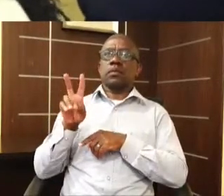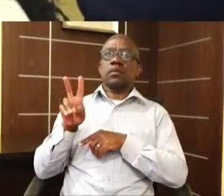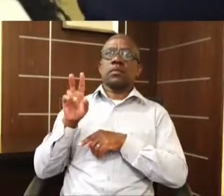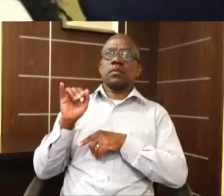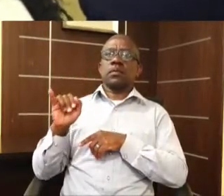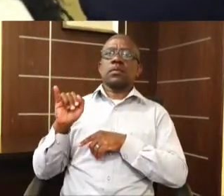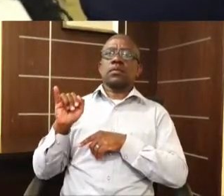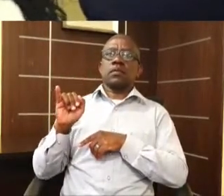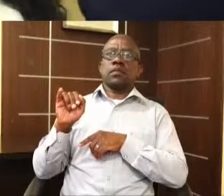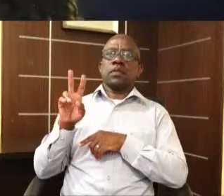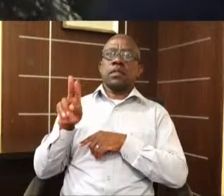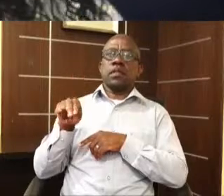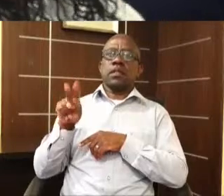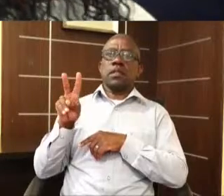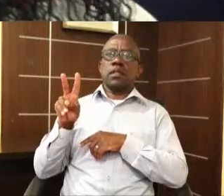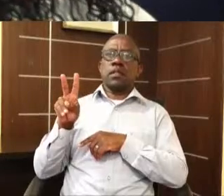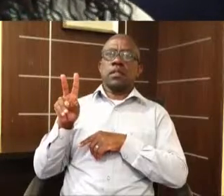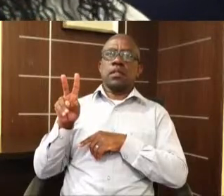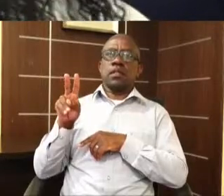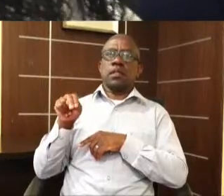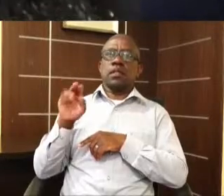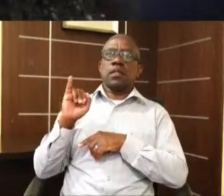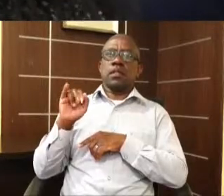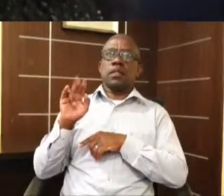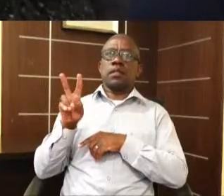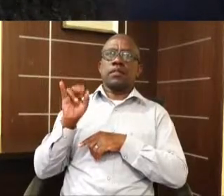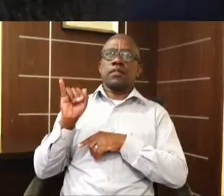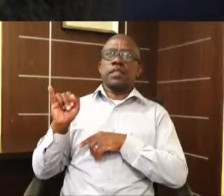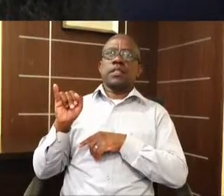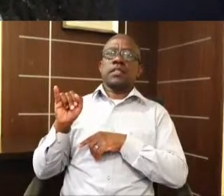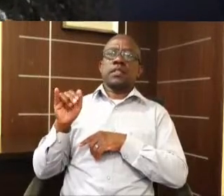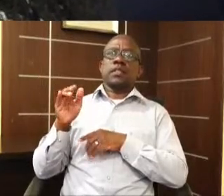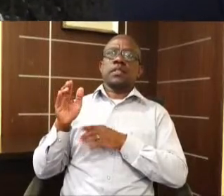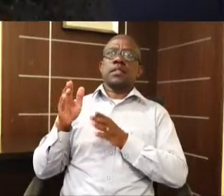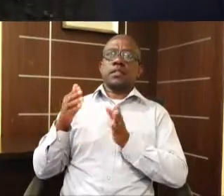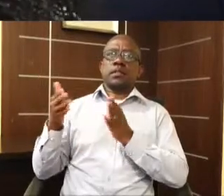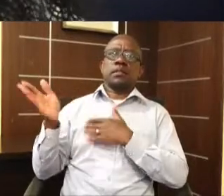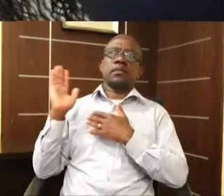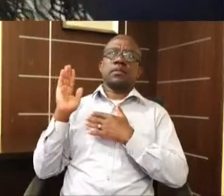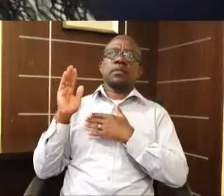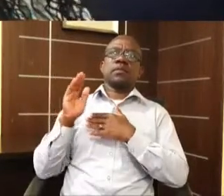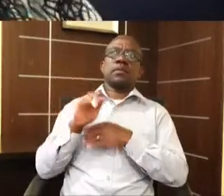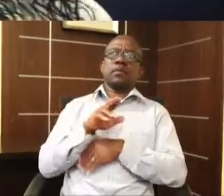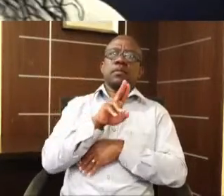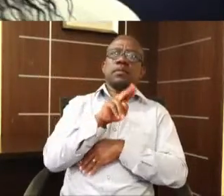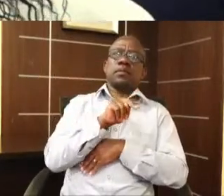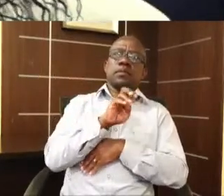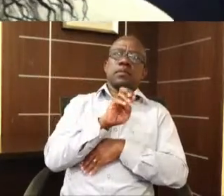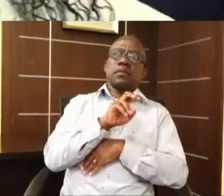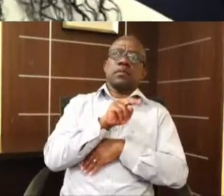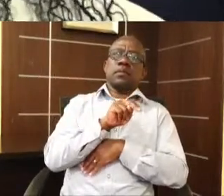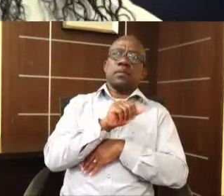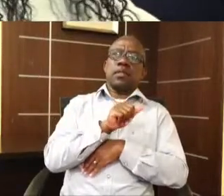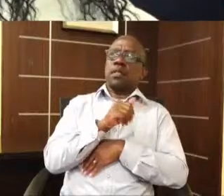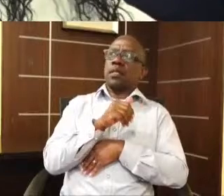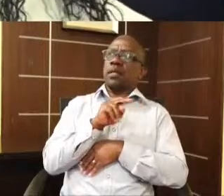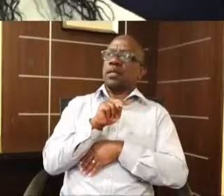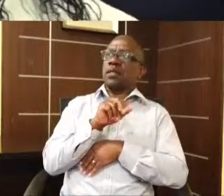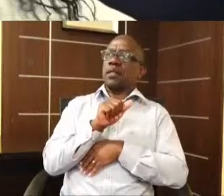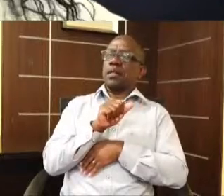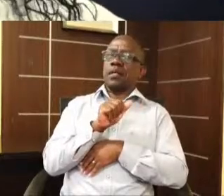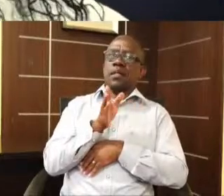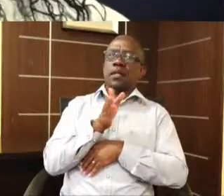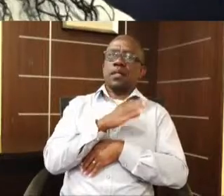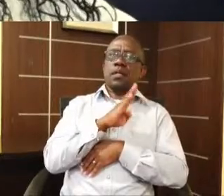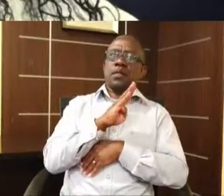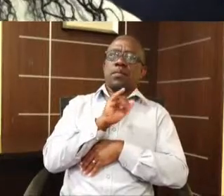Nivi. Ilitoka wapi? Hii binti Nena na binti twajua huyo ni a lady. Then there was